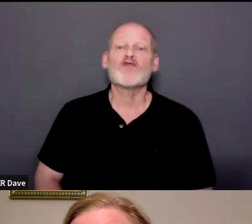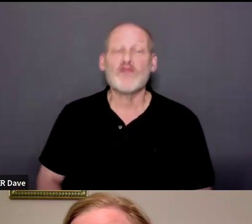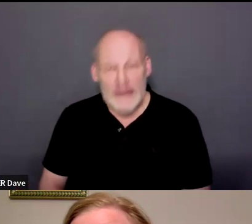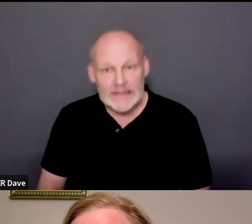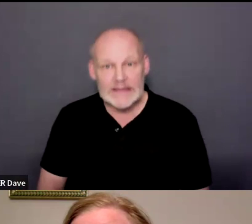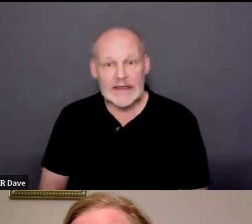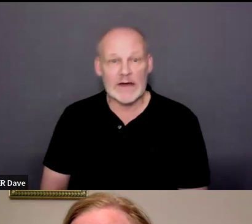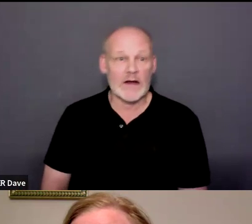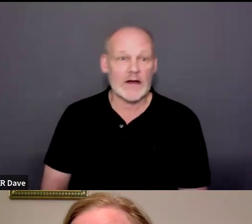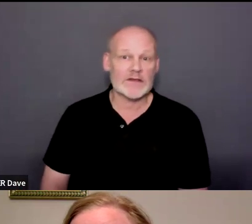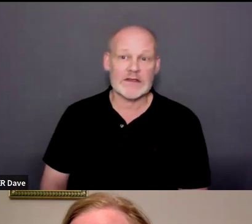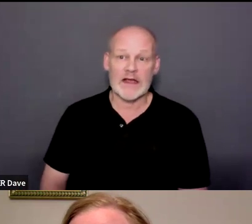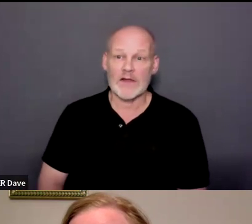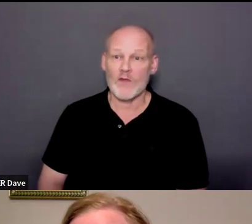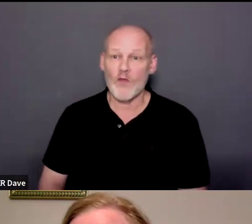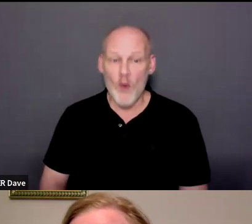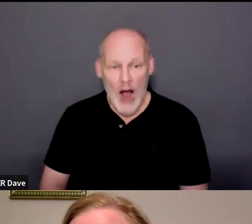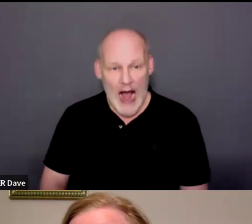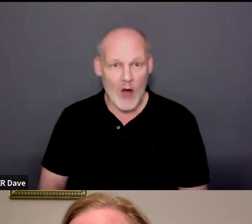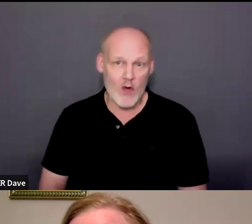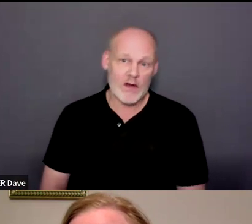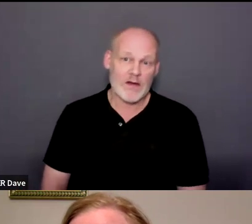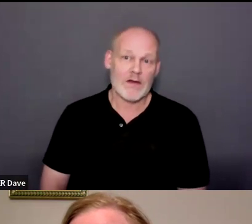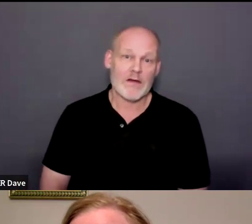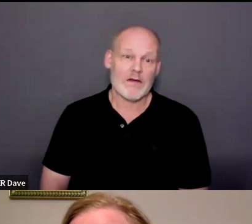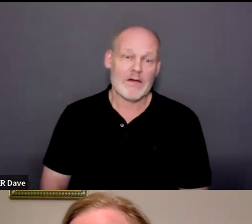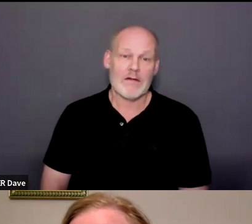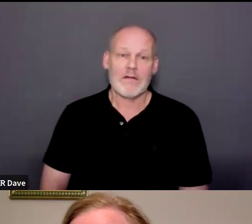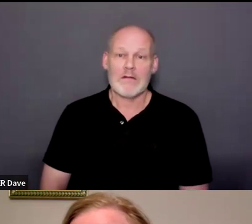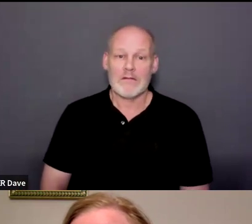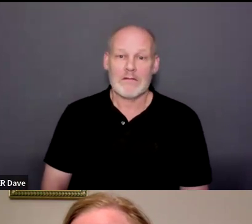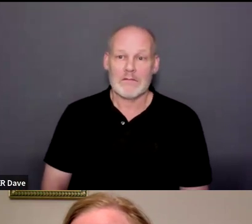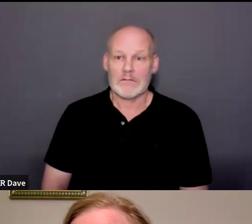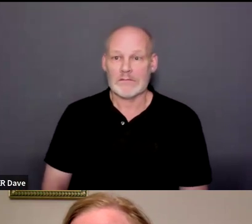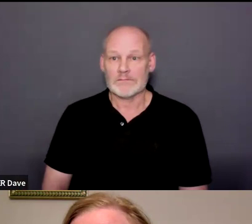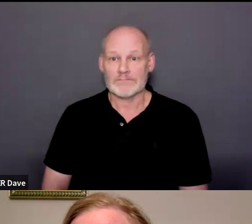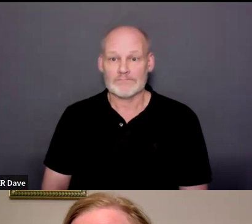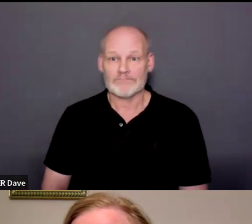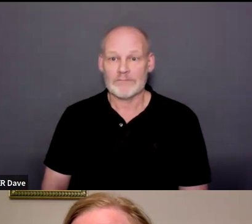That is crazy, Karen House is saying. Wow.